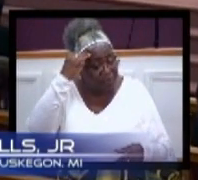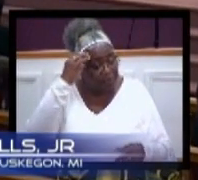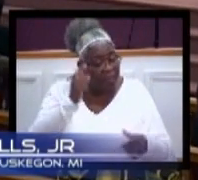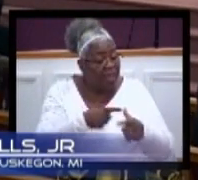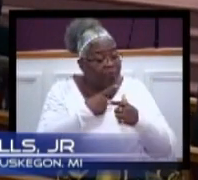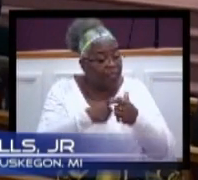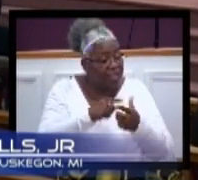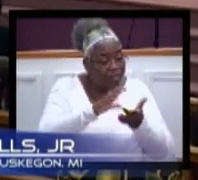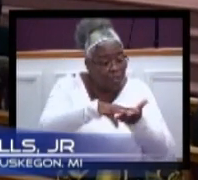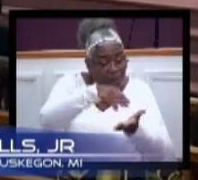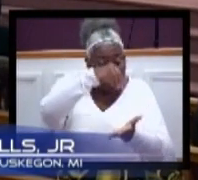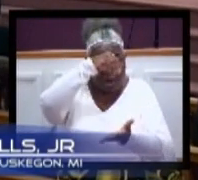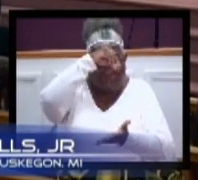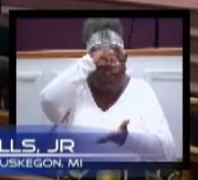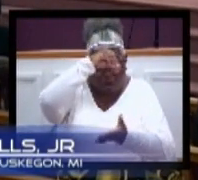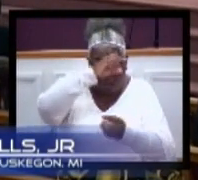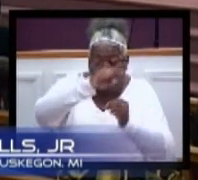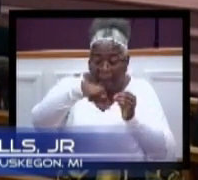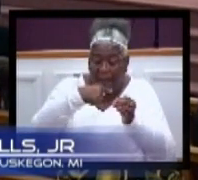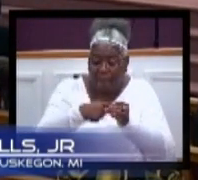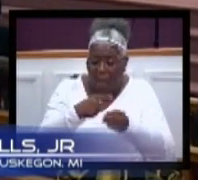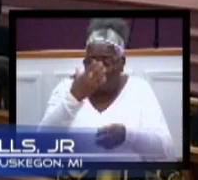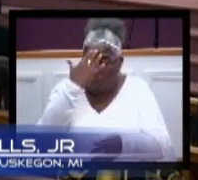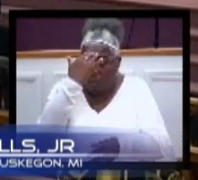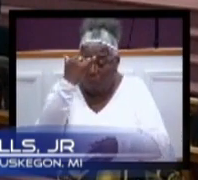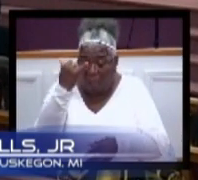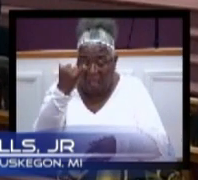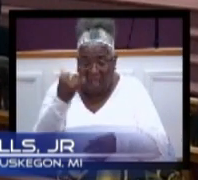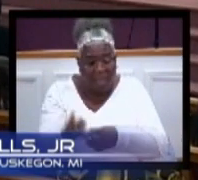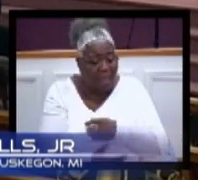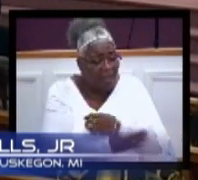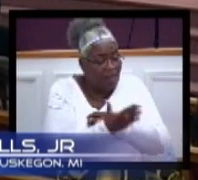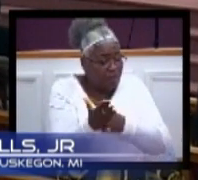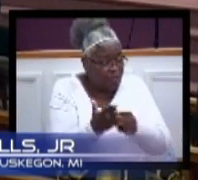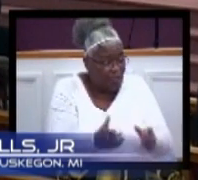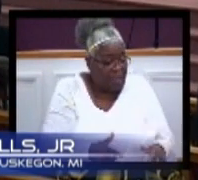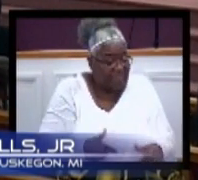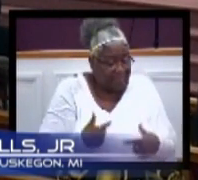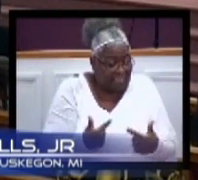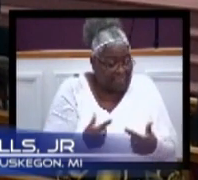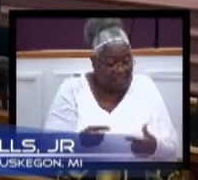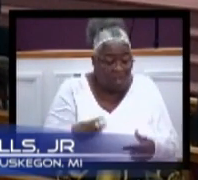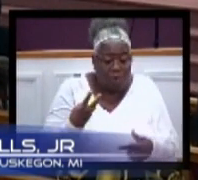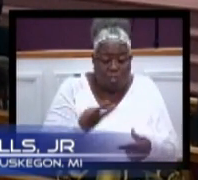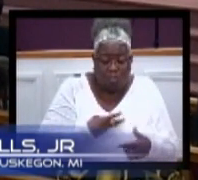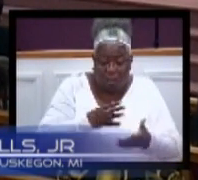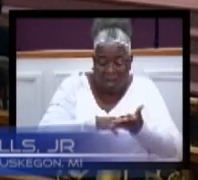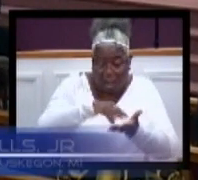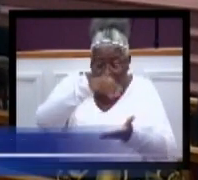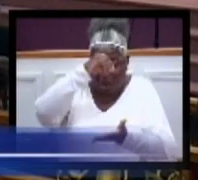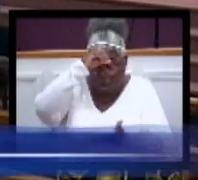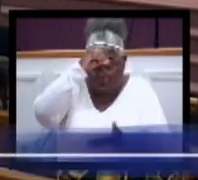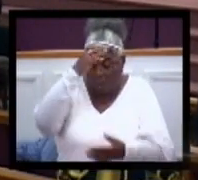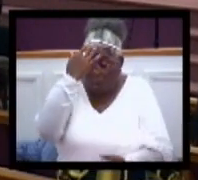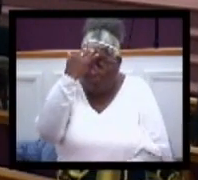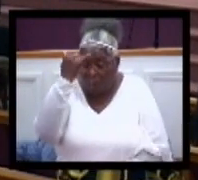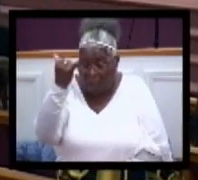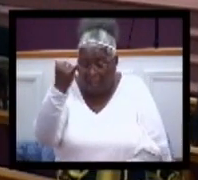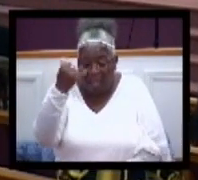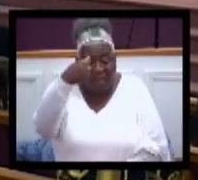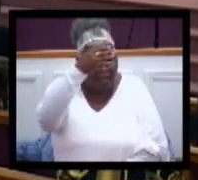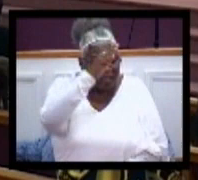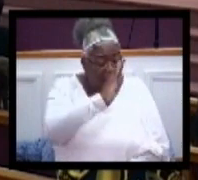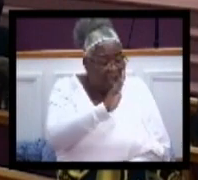to learn about why you exist. You're going to learn why